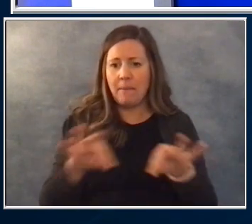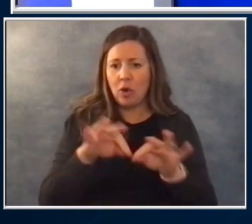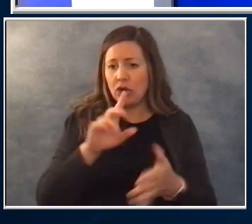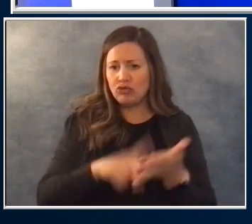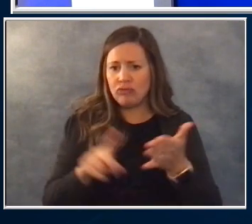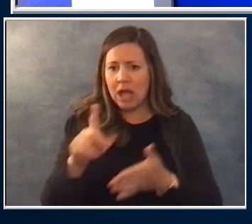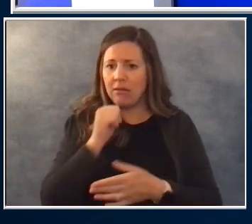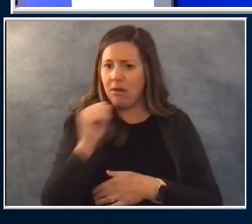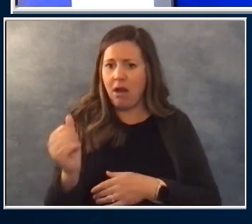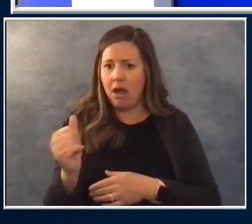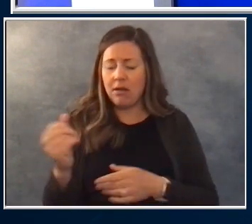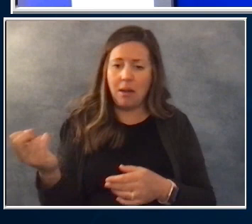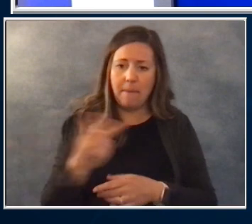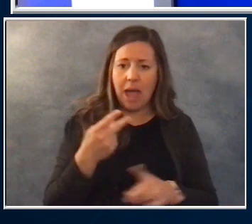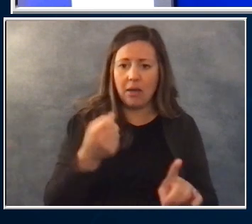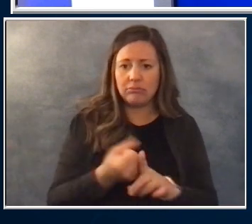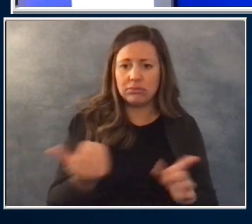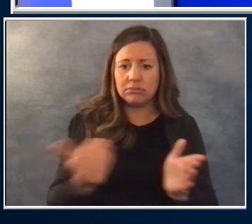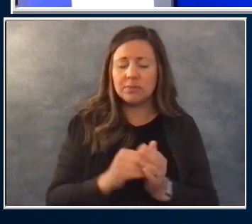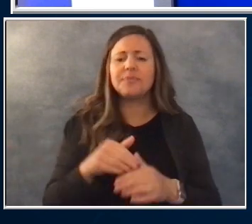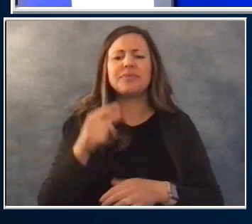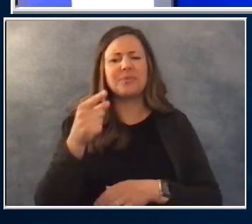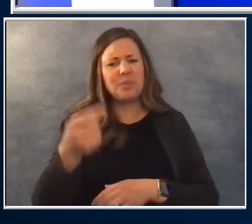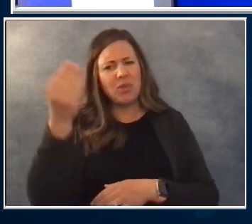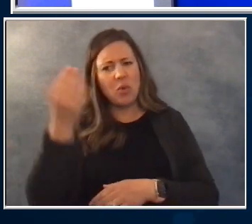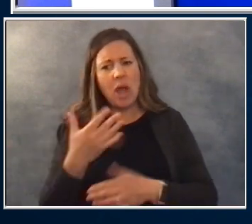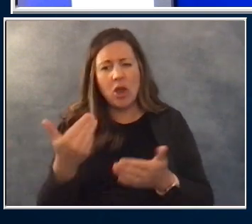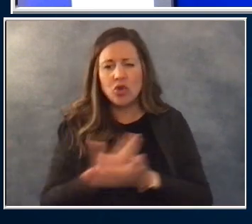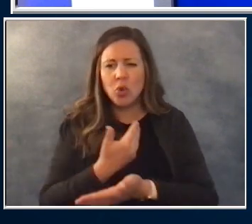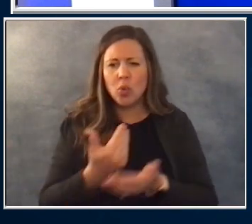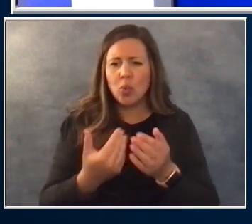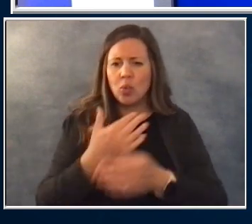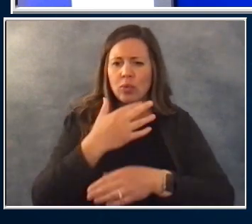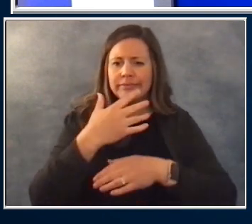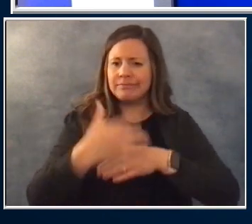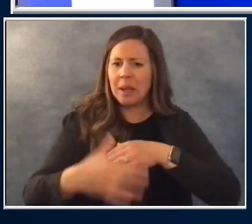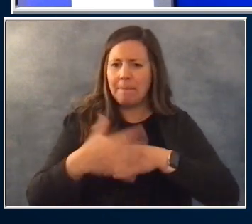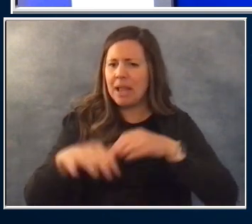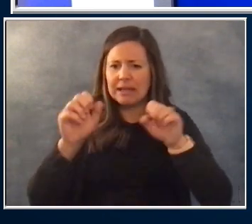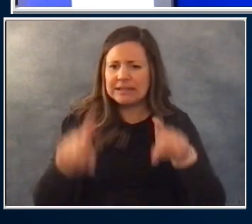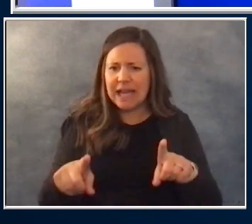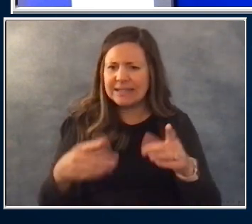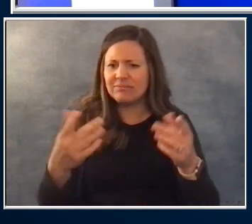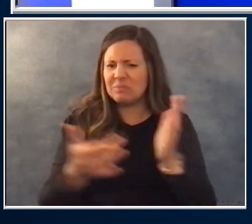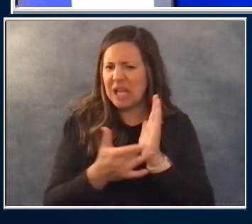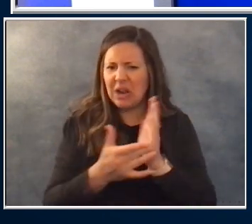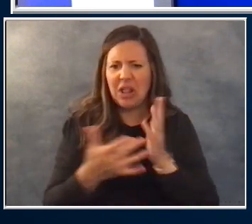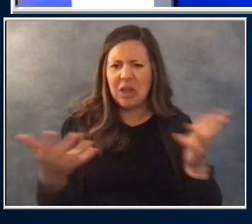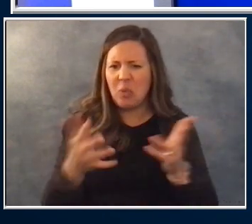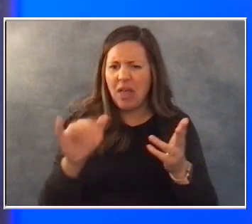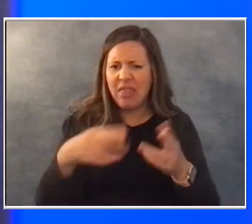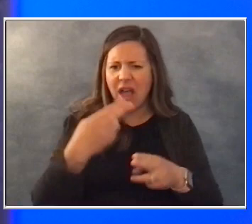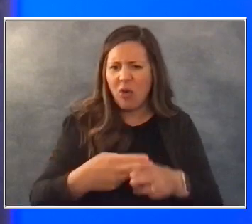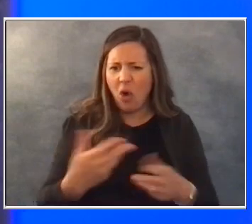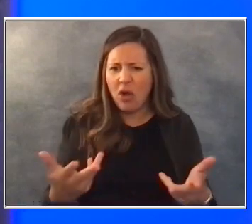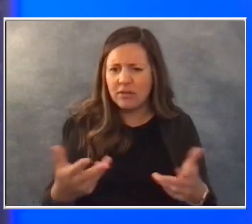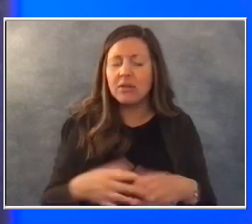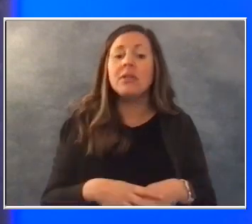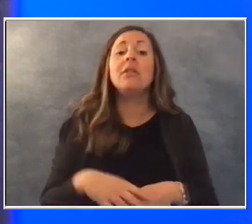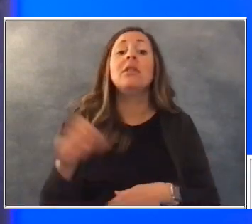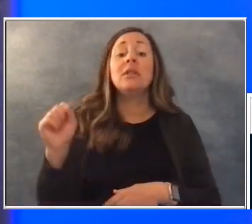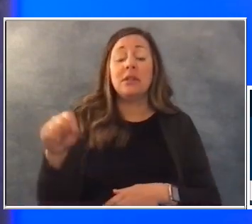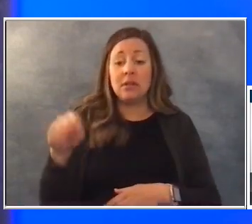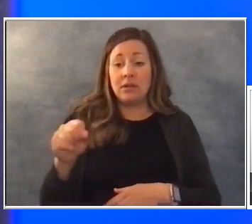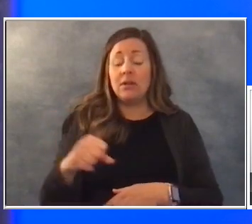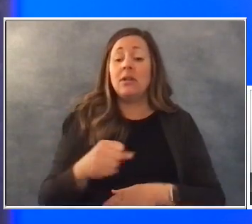us about a new technology, a new blood test to check for that. Tell us what it is and what it's called. Yeah, so the blood test that we used in Beth's case,